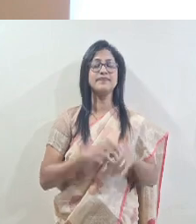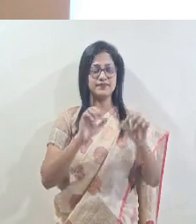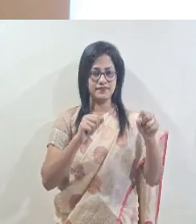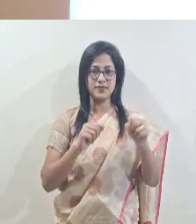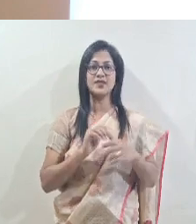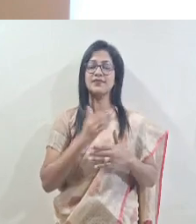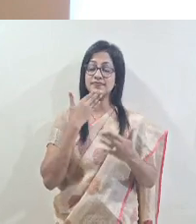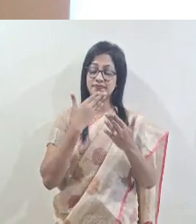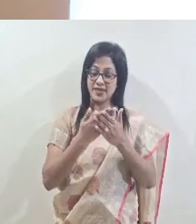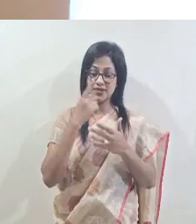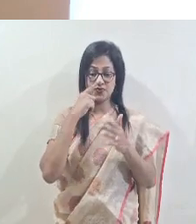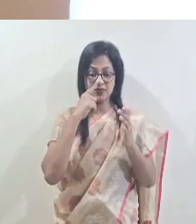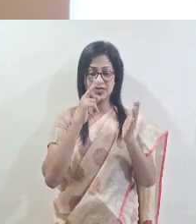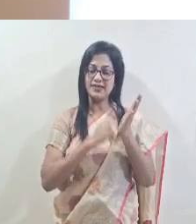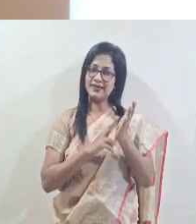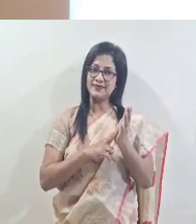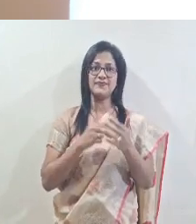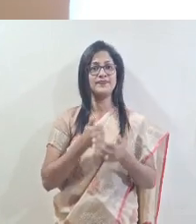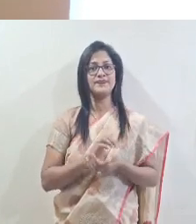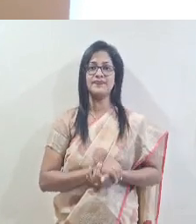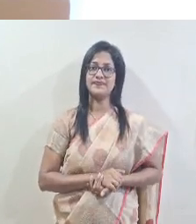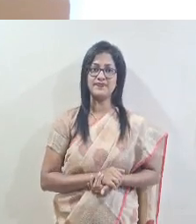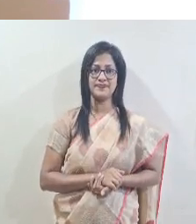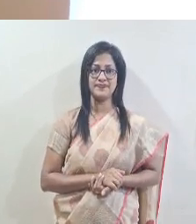Yeah. Thank you, Nilkanti. Thank you, sir.